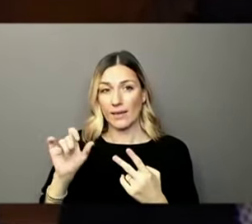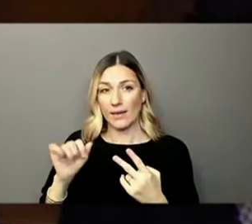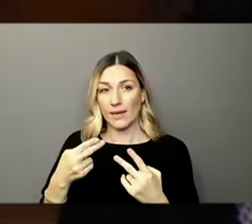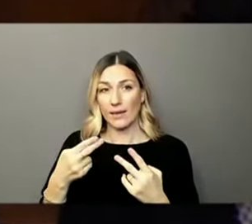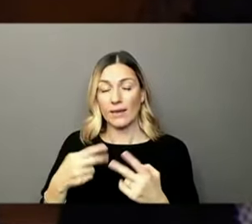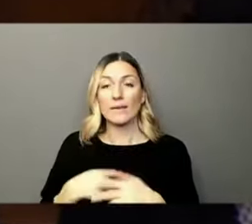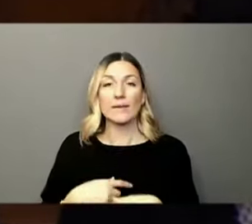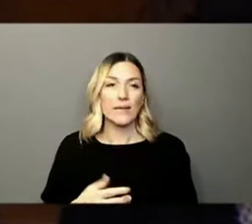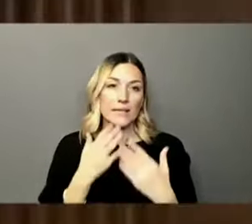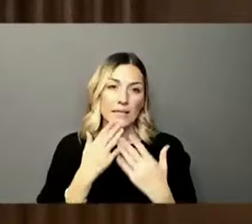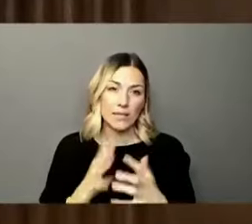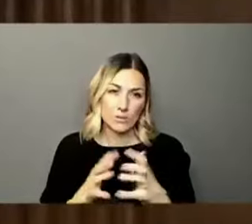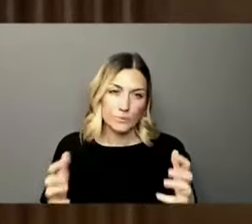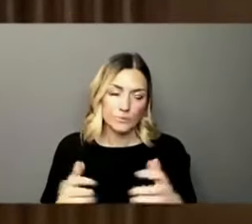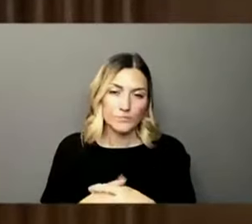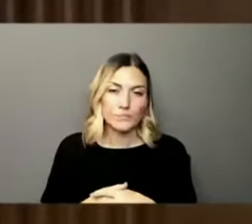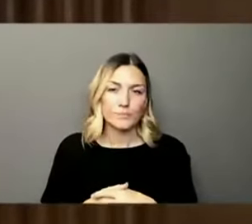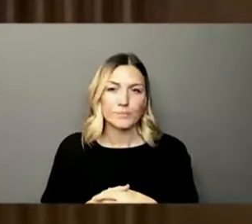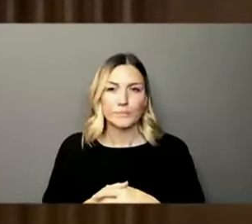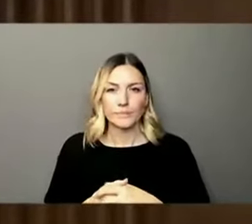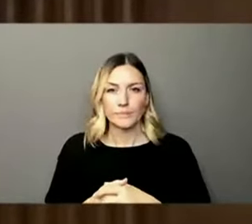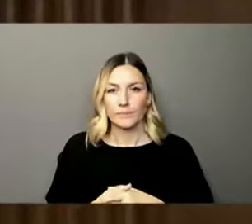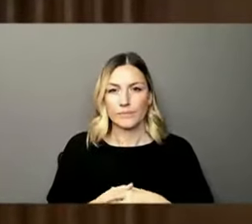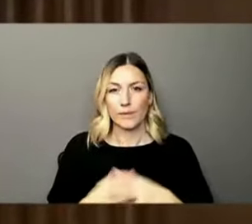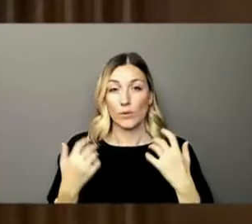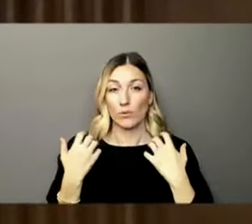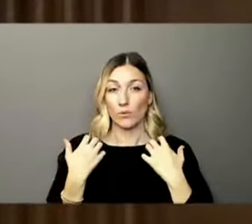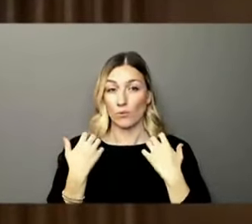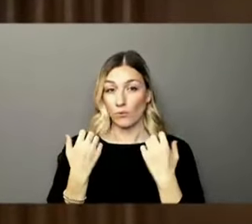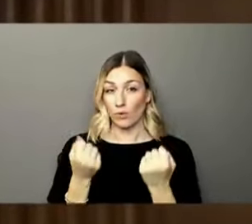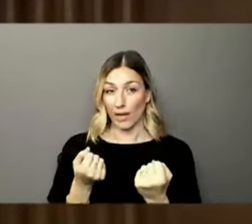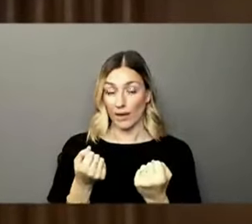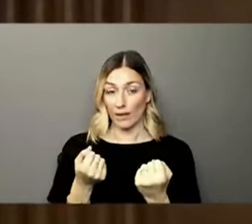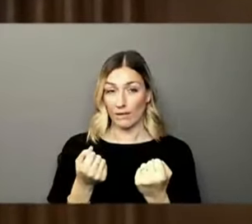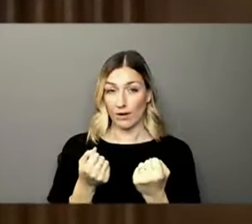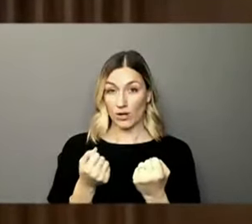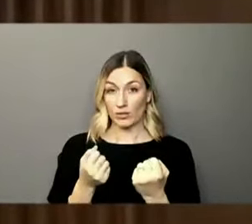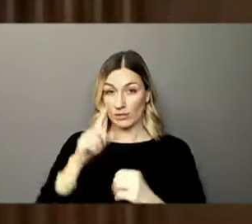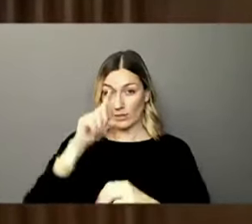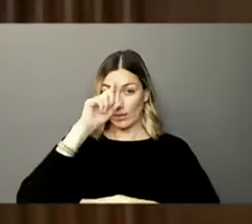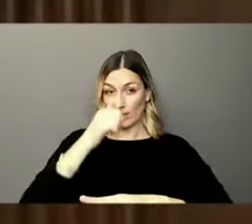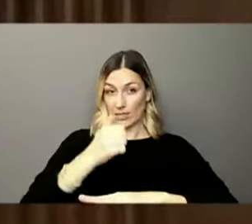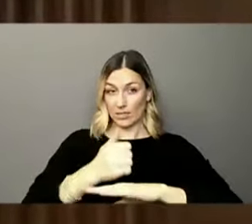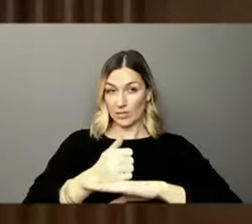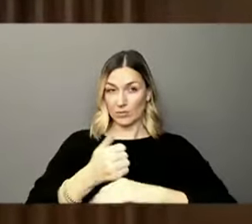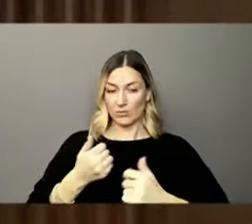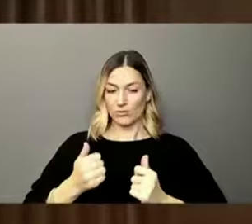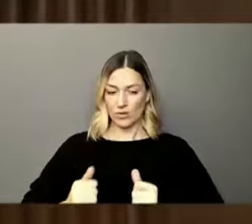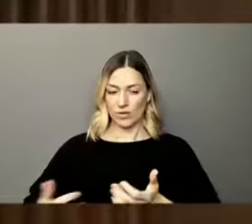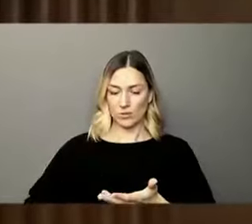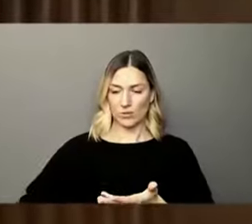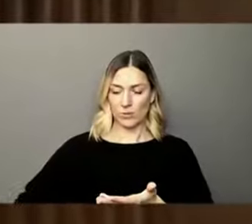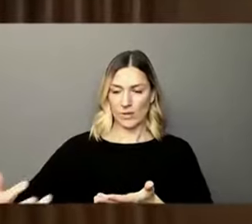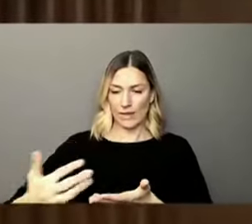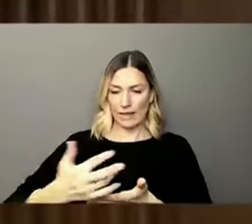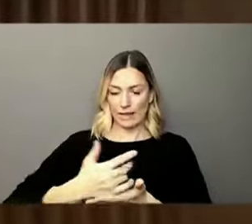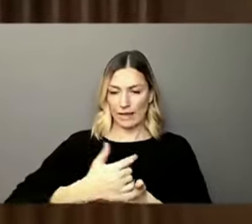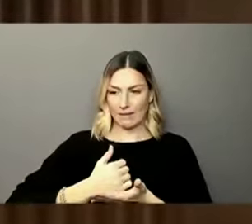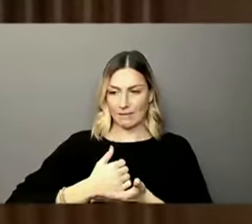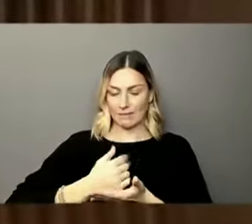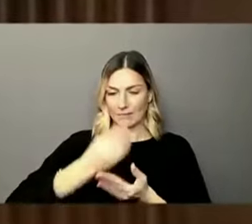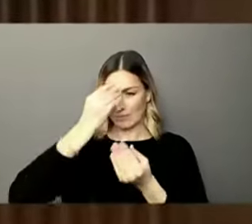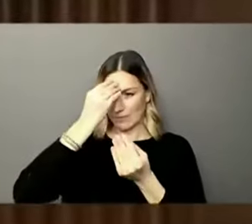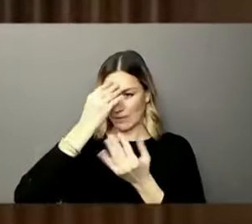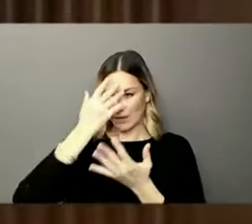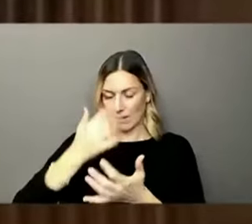you. I think the RECOVER initiative is really trying to gather data and follow patients